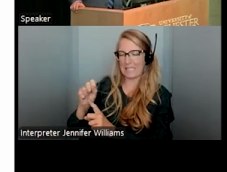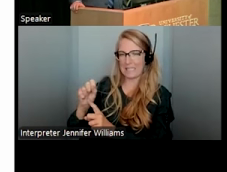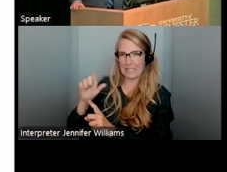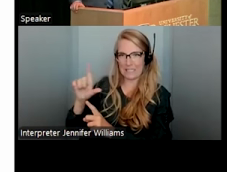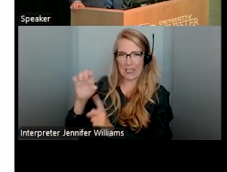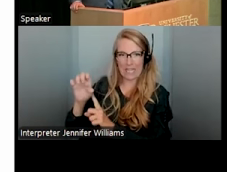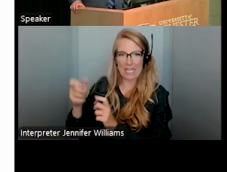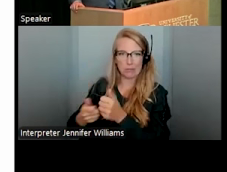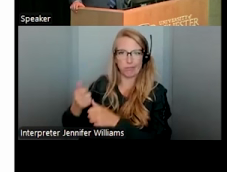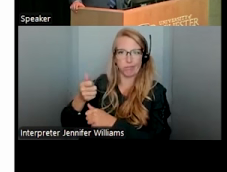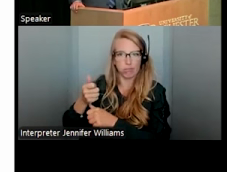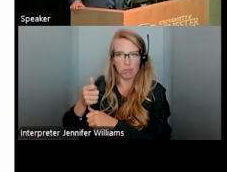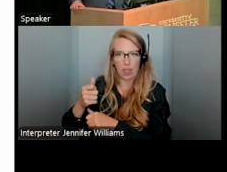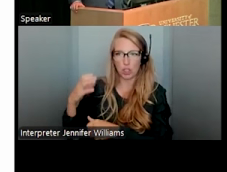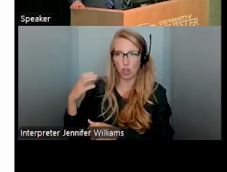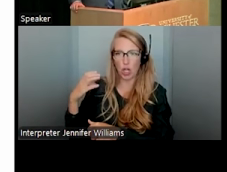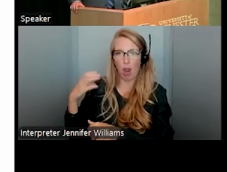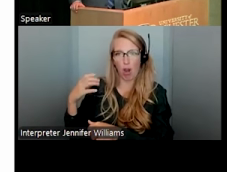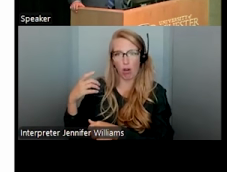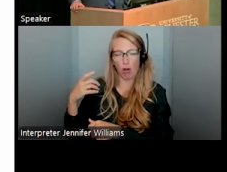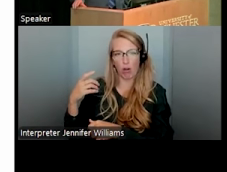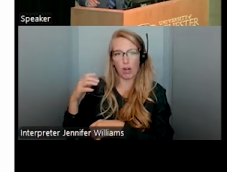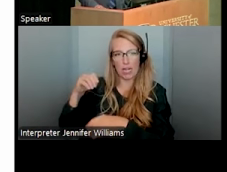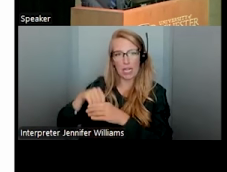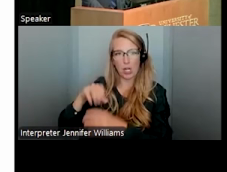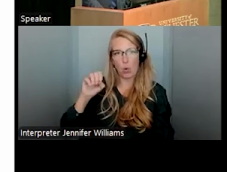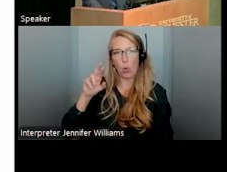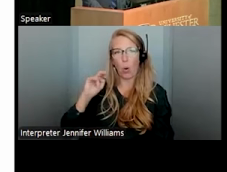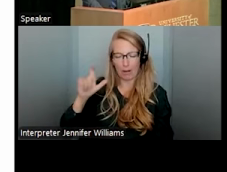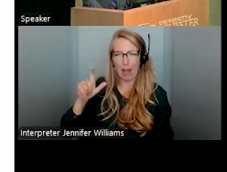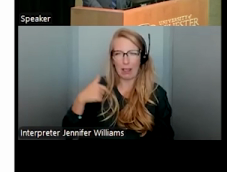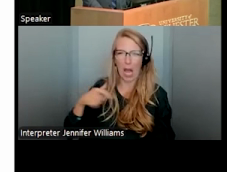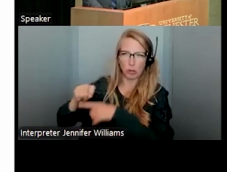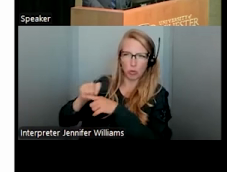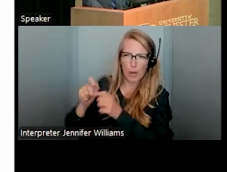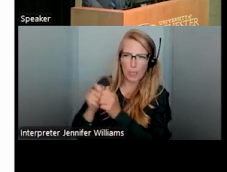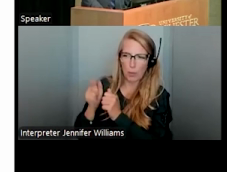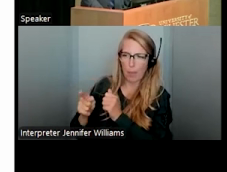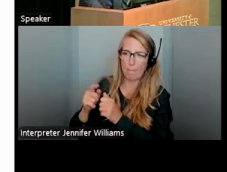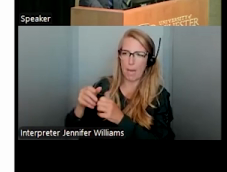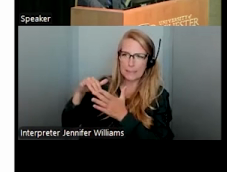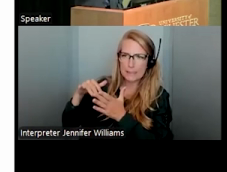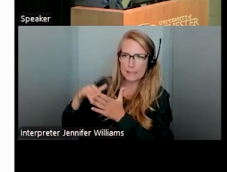Cornell, who I trained and studied with. And Francis was saying,